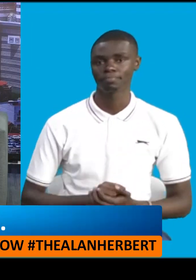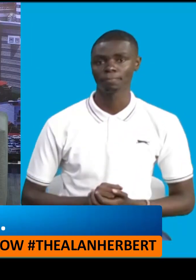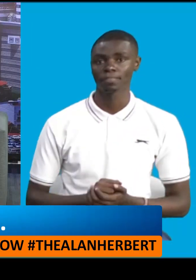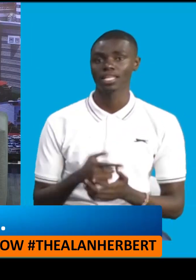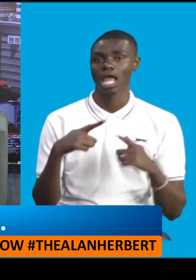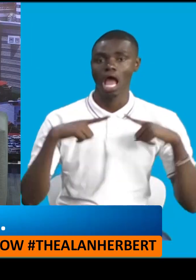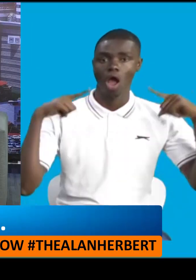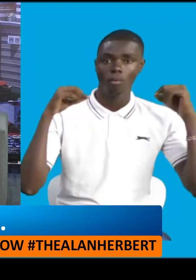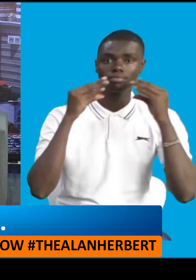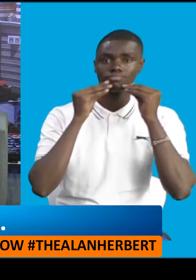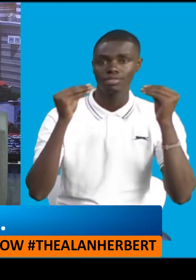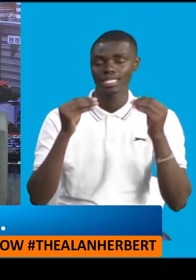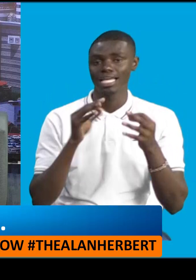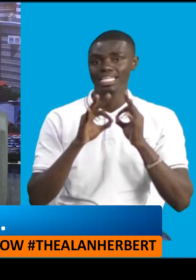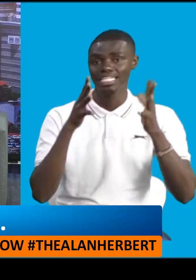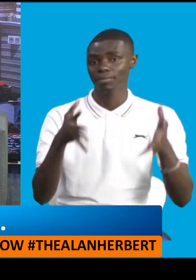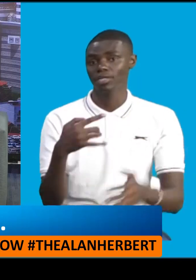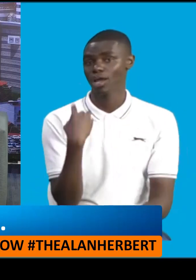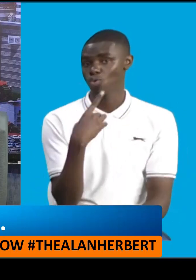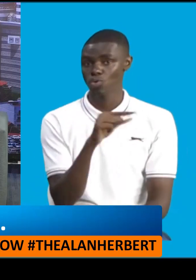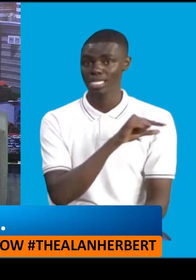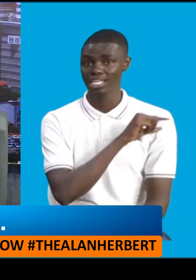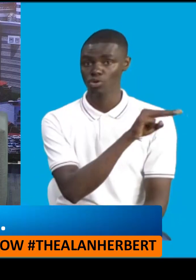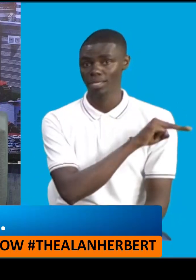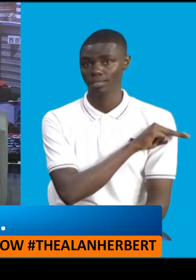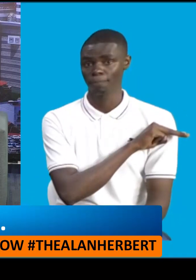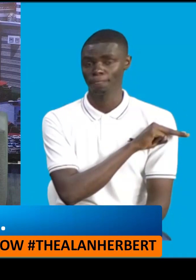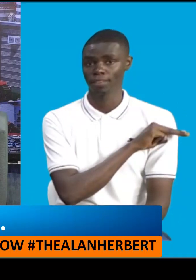offices. I've been your host, Alan Hubbard, and sign language has been